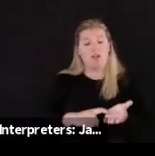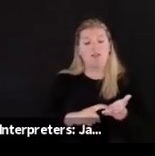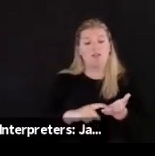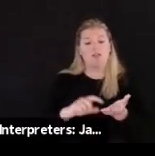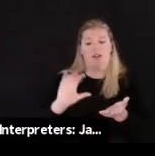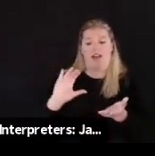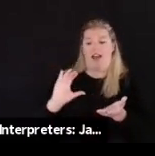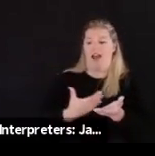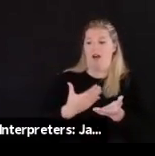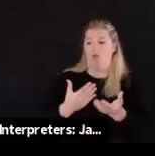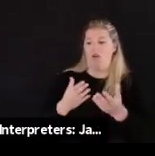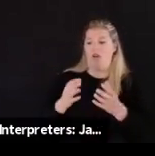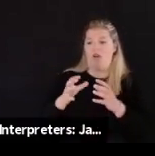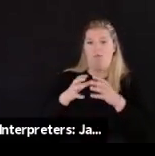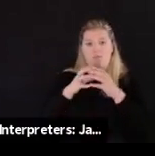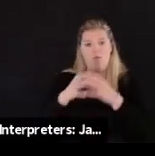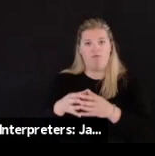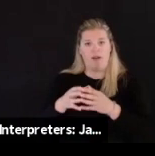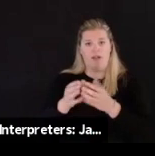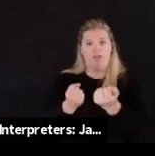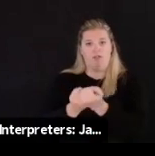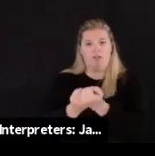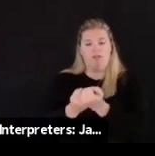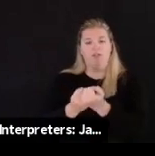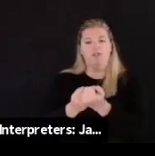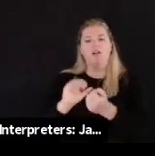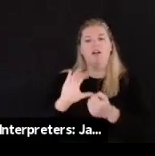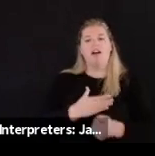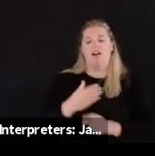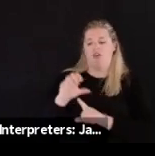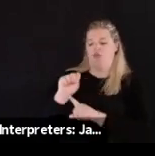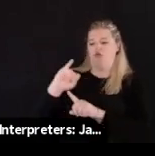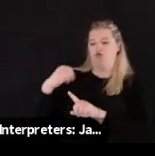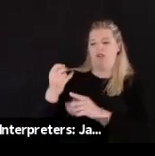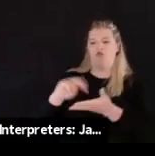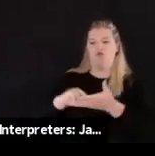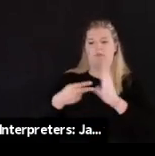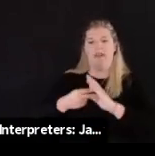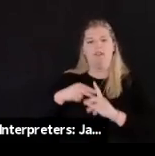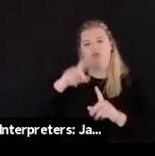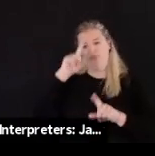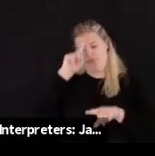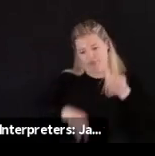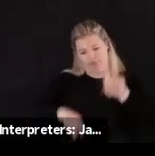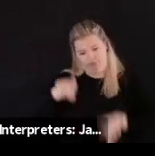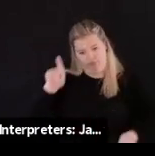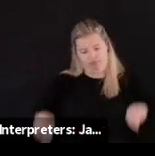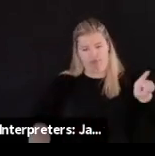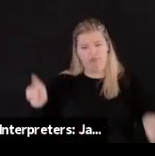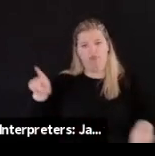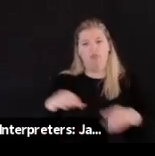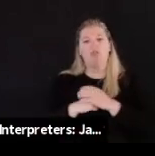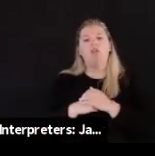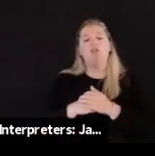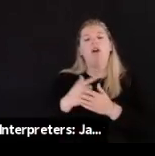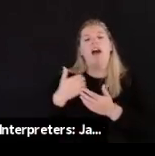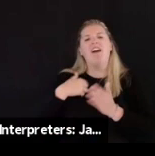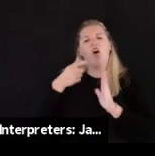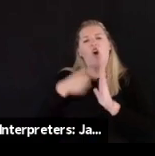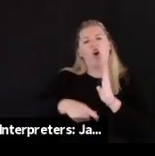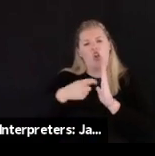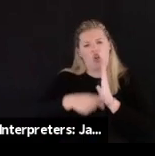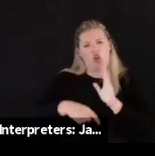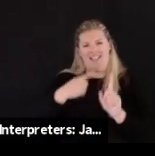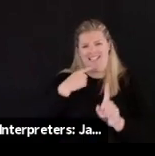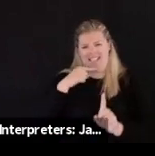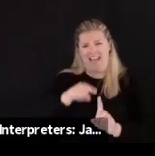we have very different definitions of what social justice is. An article focused on defining this term stated that the